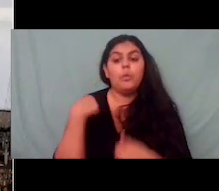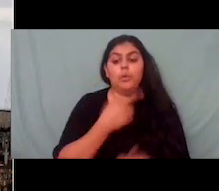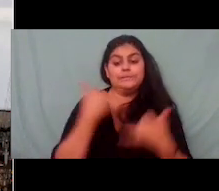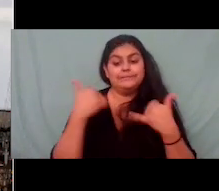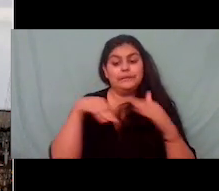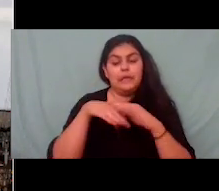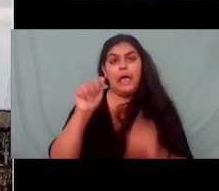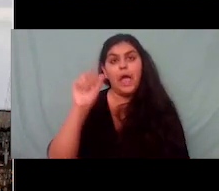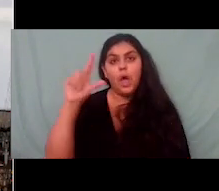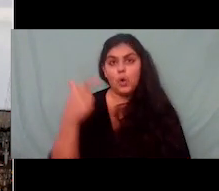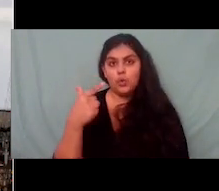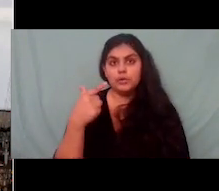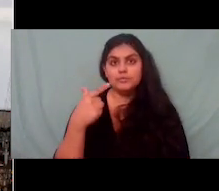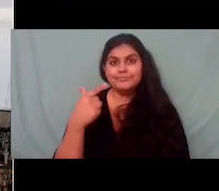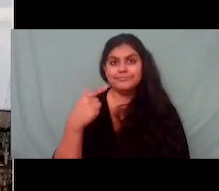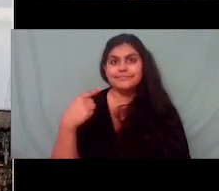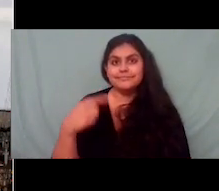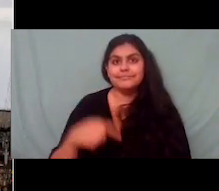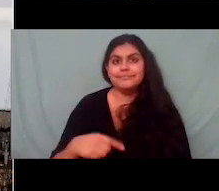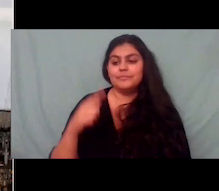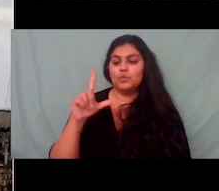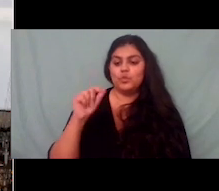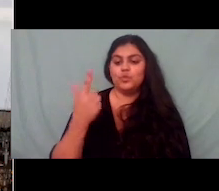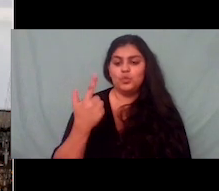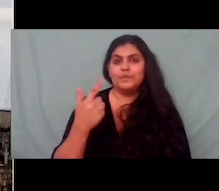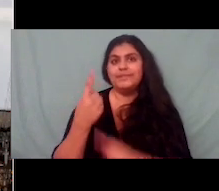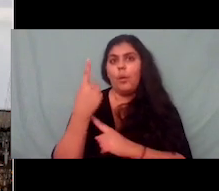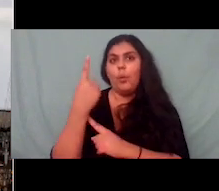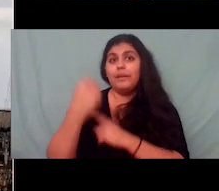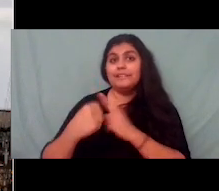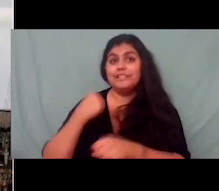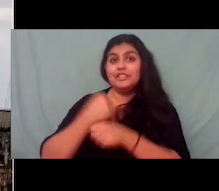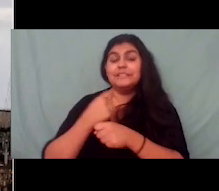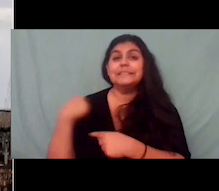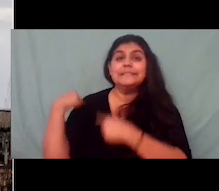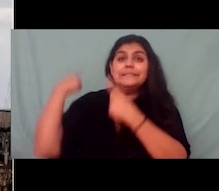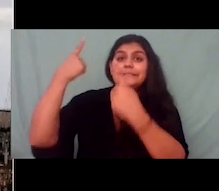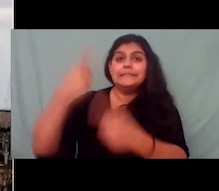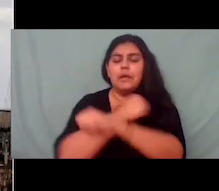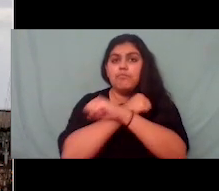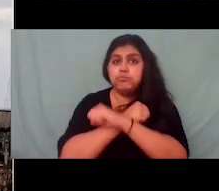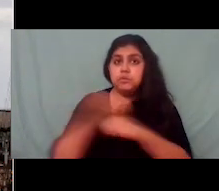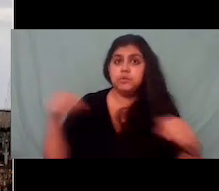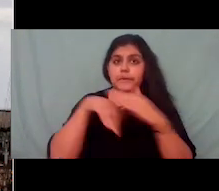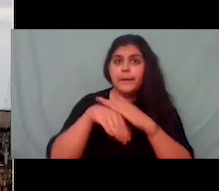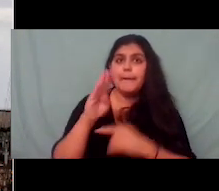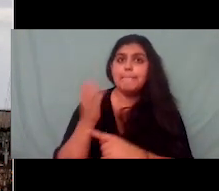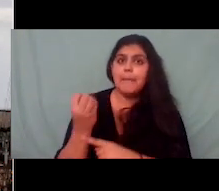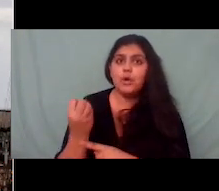2021. It's been 1 year since the horrific explosion happened in Beirut, and just kind of remembering